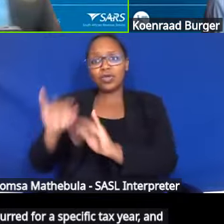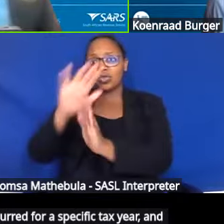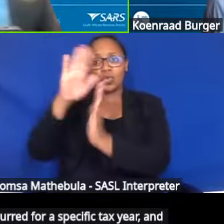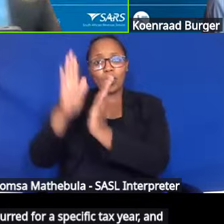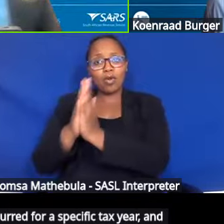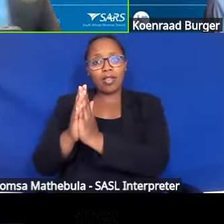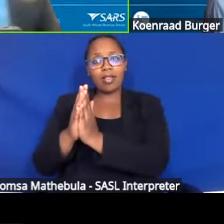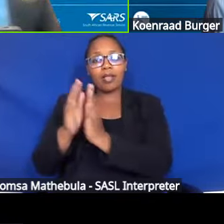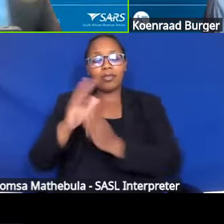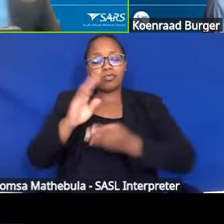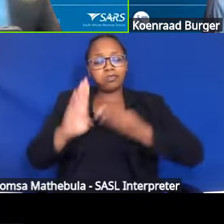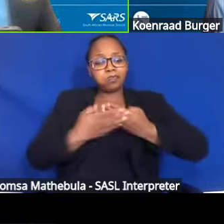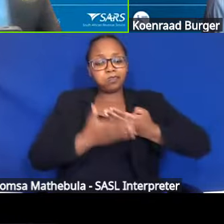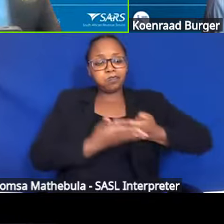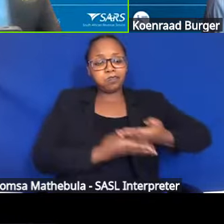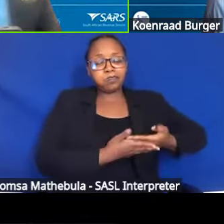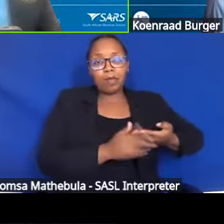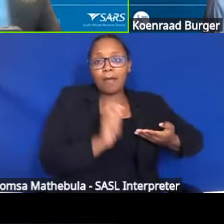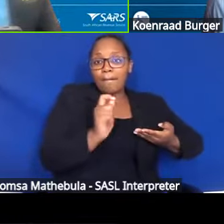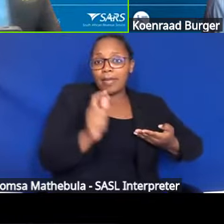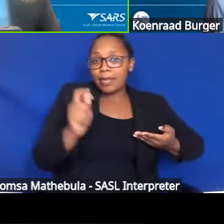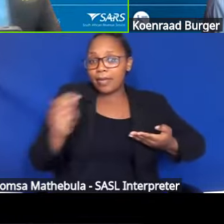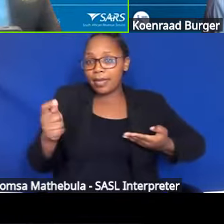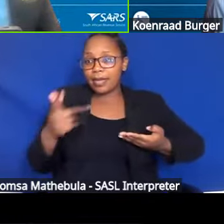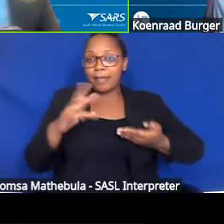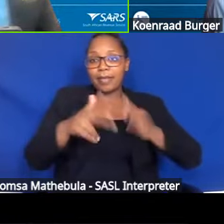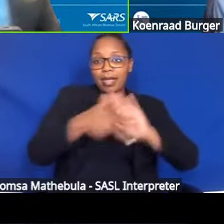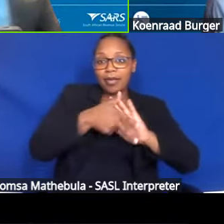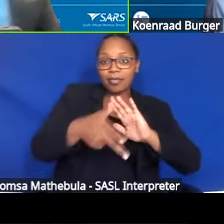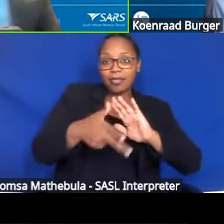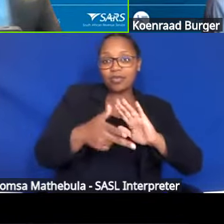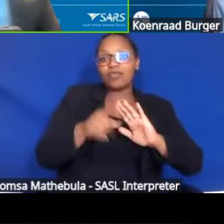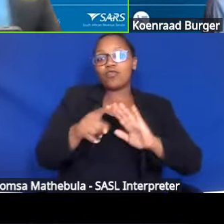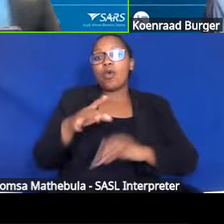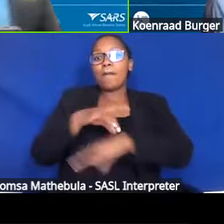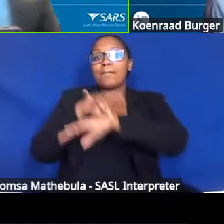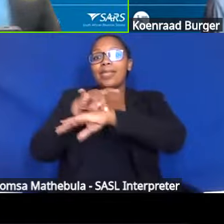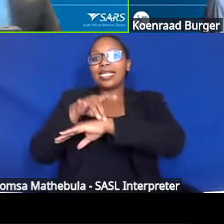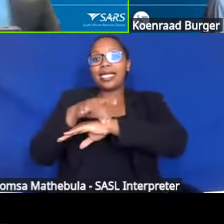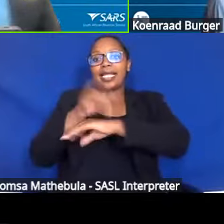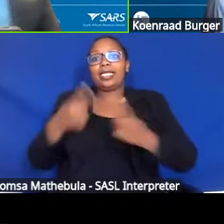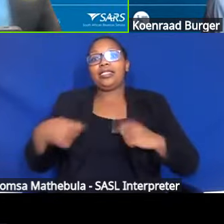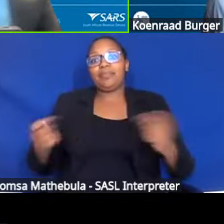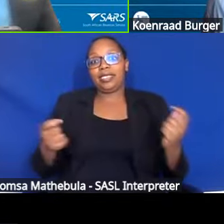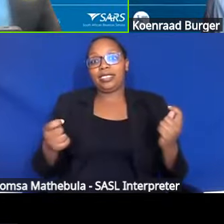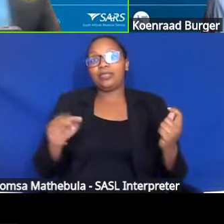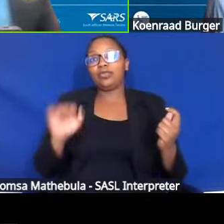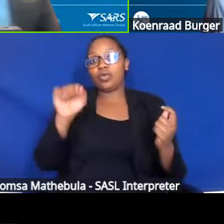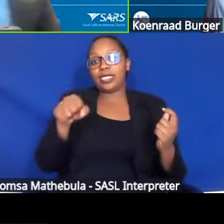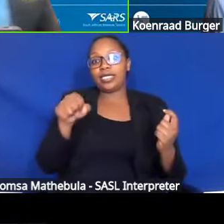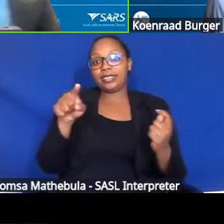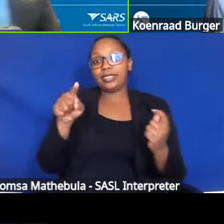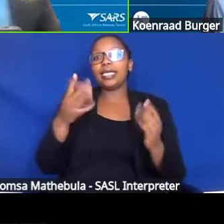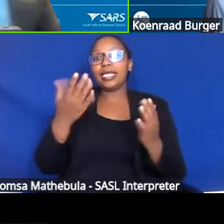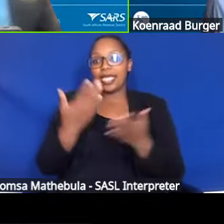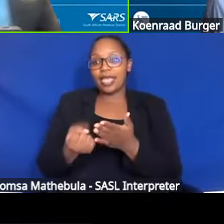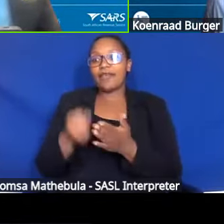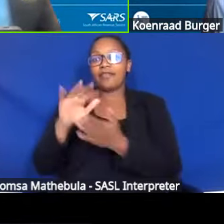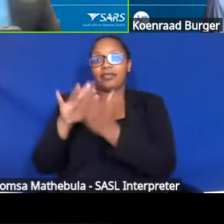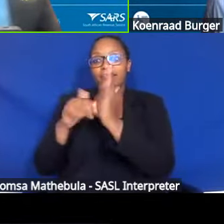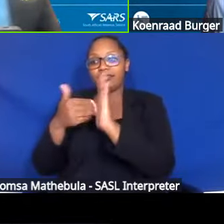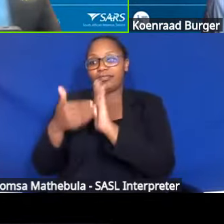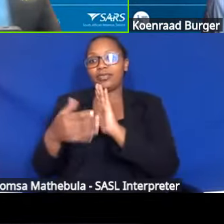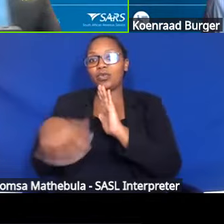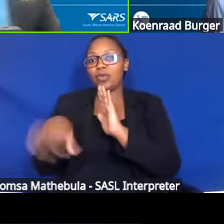payments or proof of payments that you've made for those medical expenses. So yes, a schedule with all expenses as well as proof